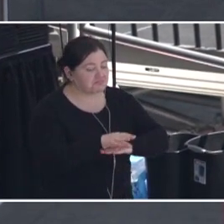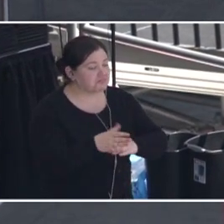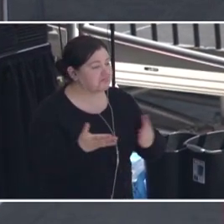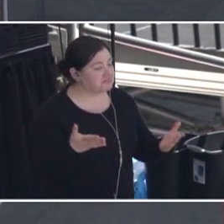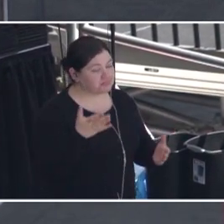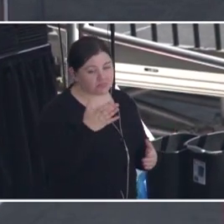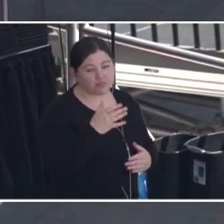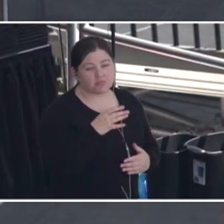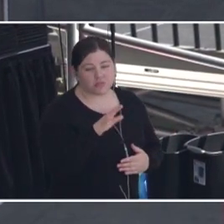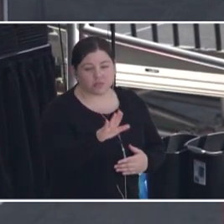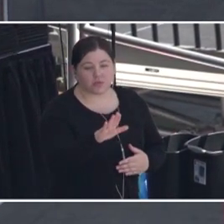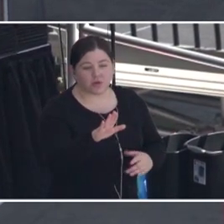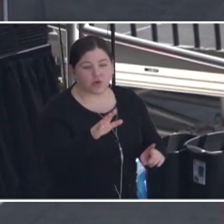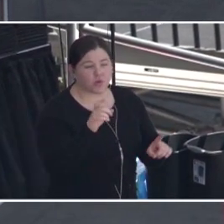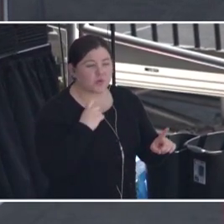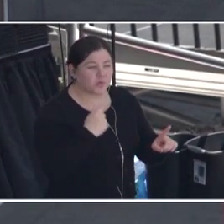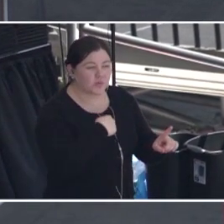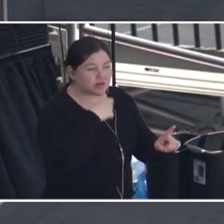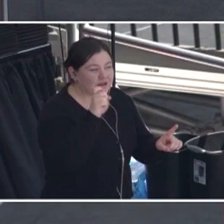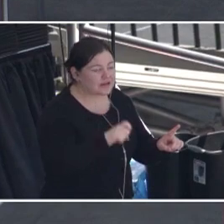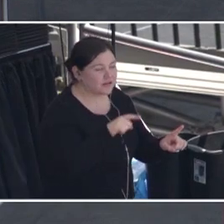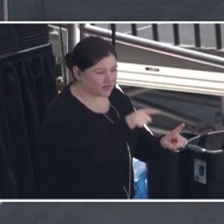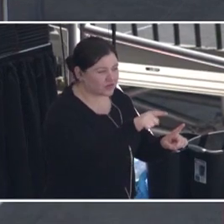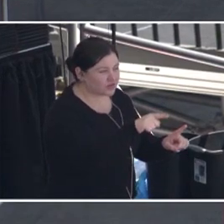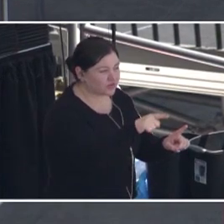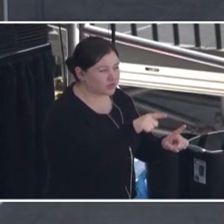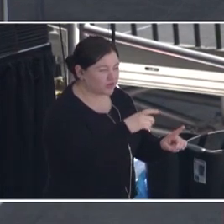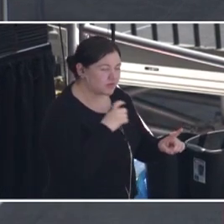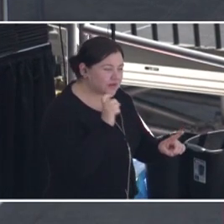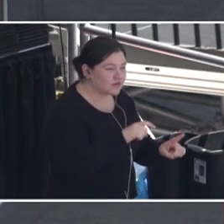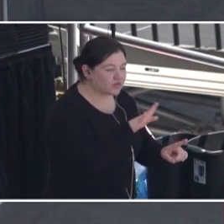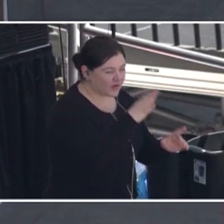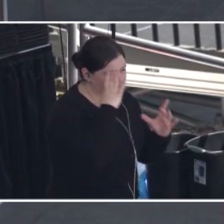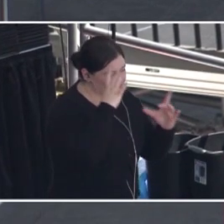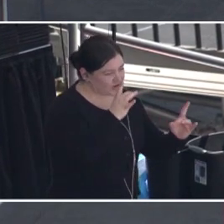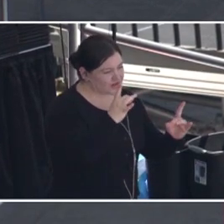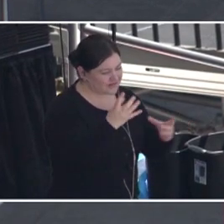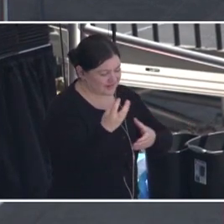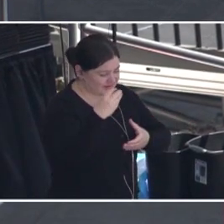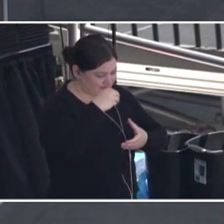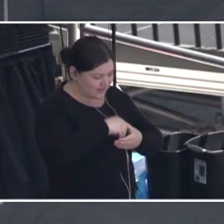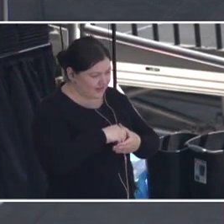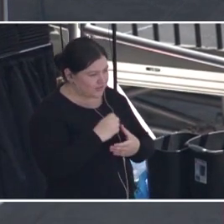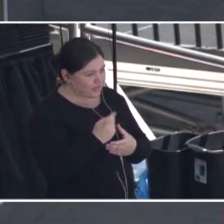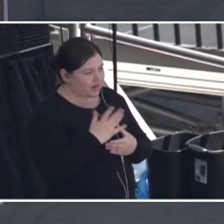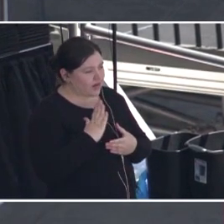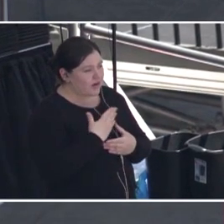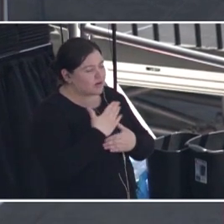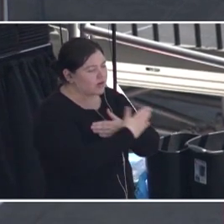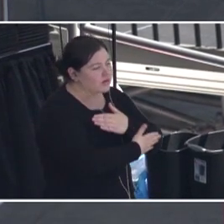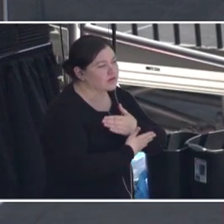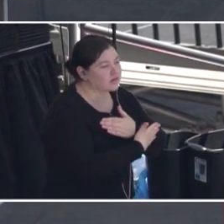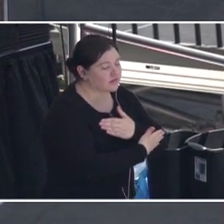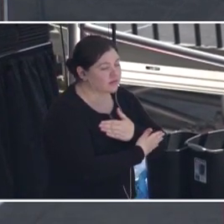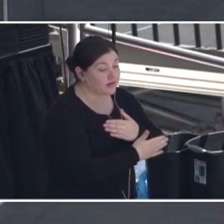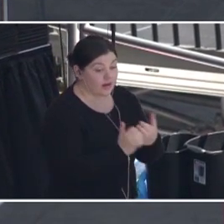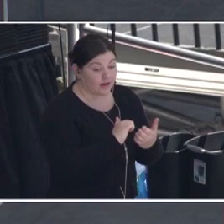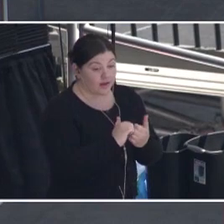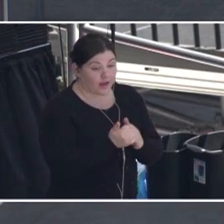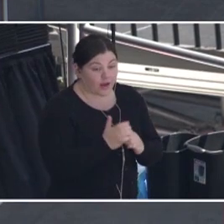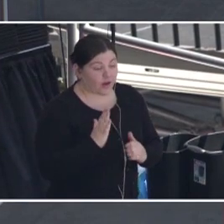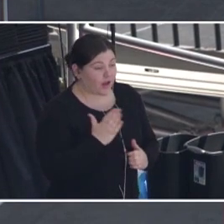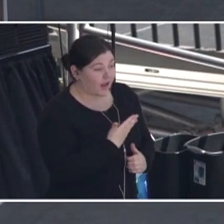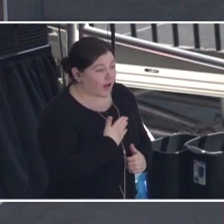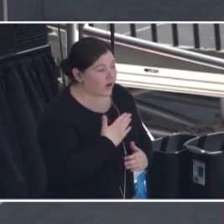we really need your energy and your perspectives and your insights in the community at large. The only way that we can make our county and